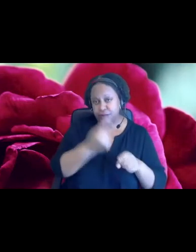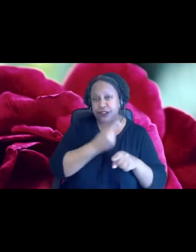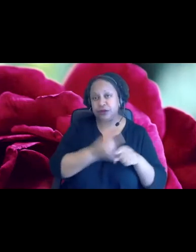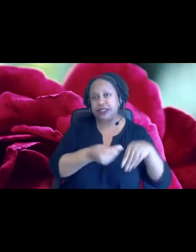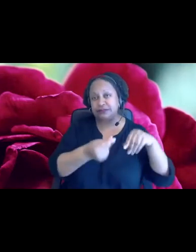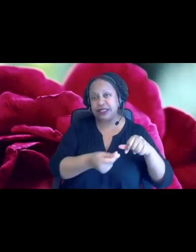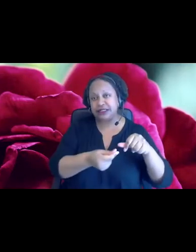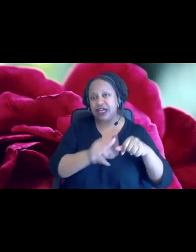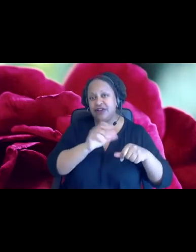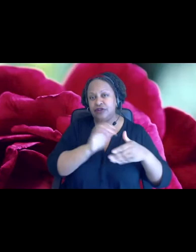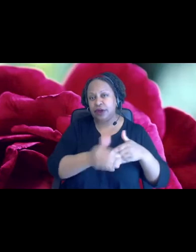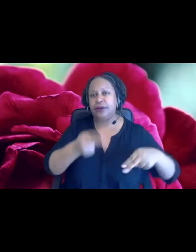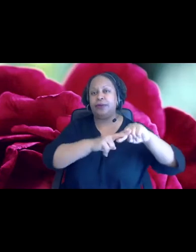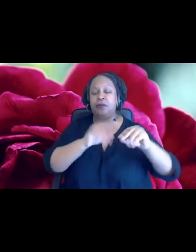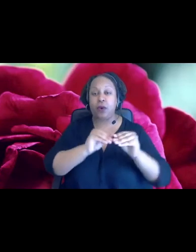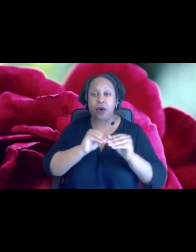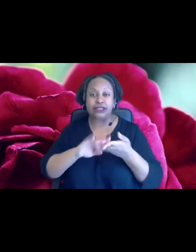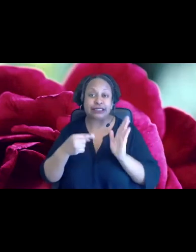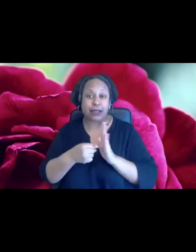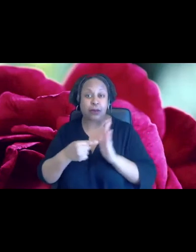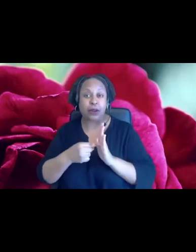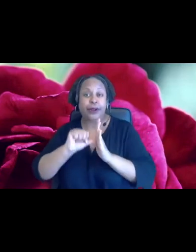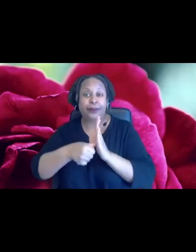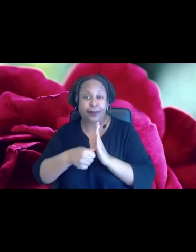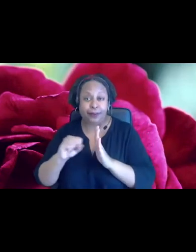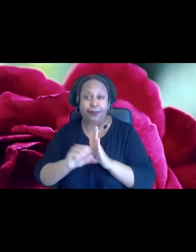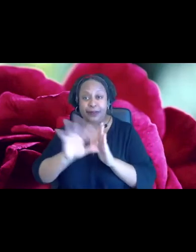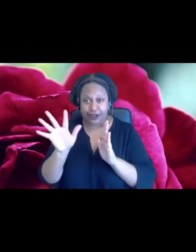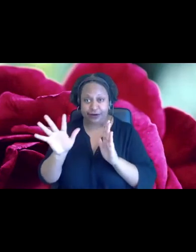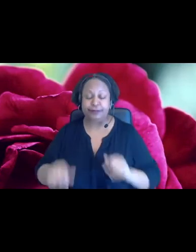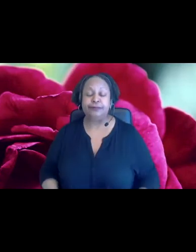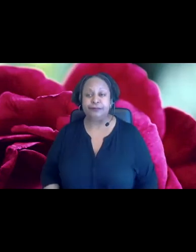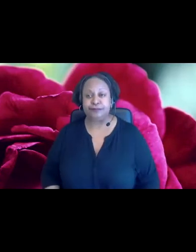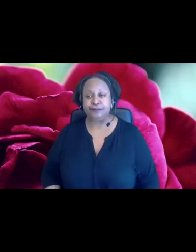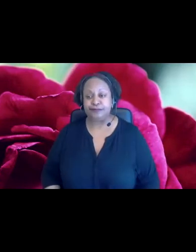So to give that example, take it a step further, the